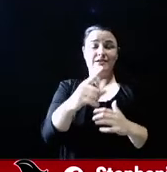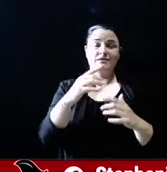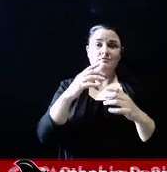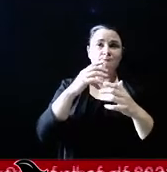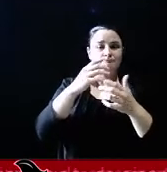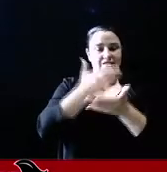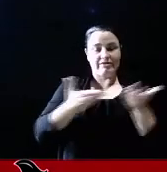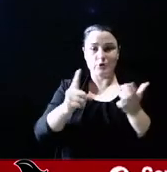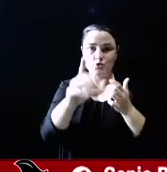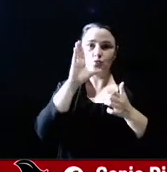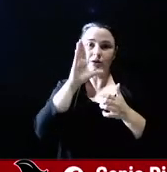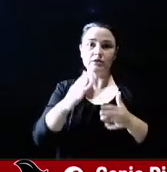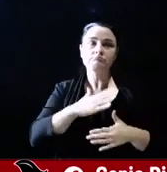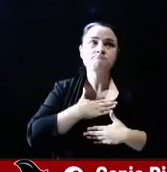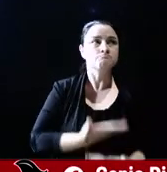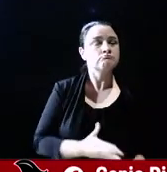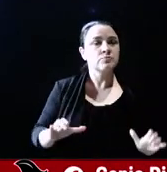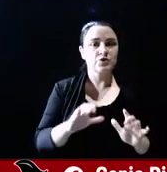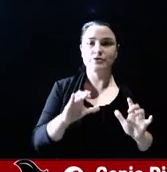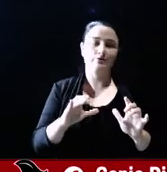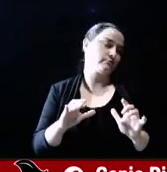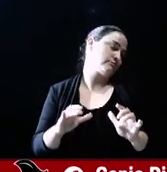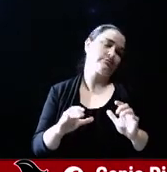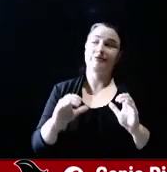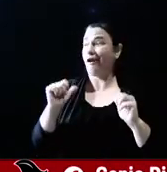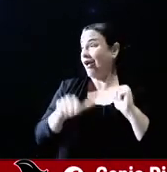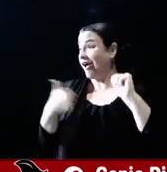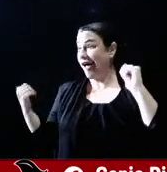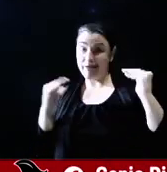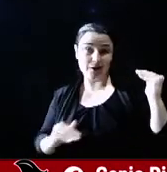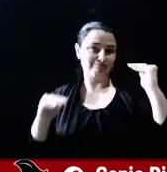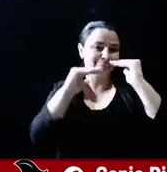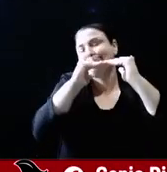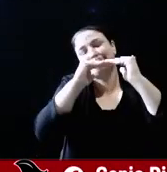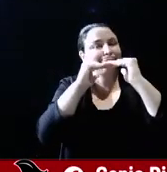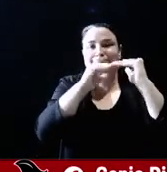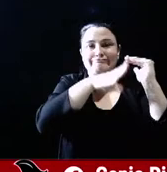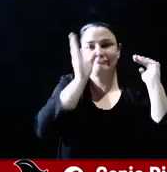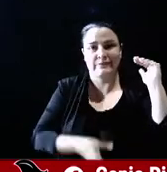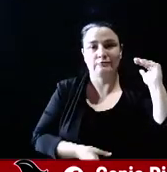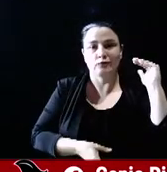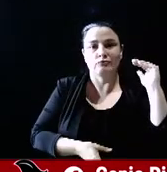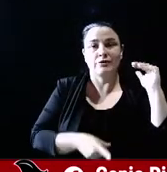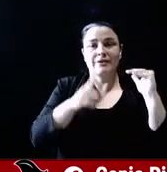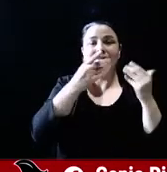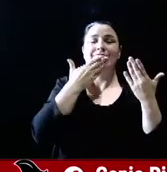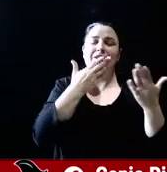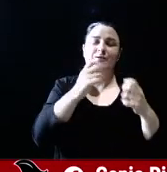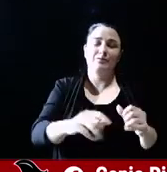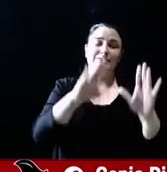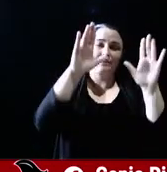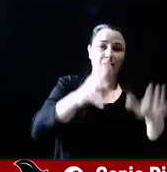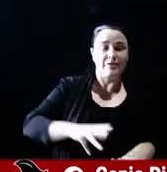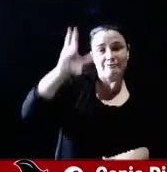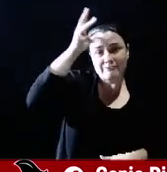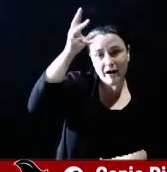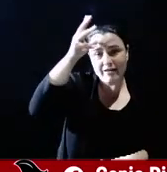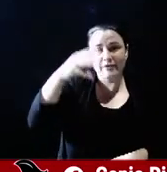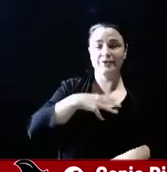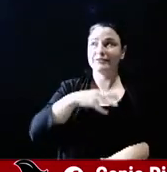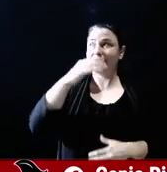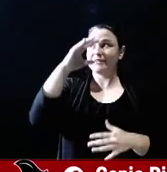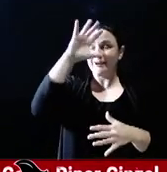we are happy is unmatched. Thank you for being such a father and the husband and the hard-headed man you are.